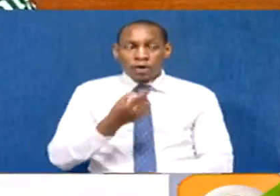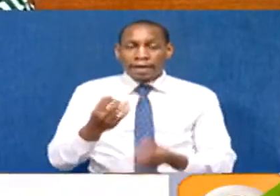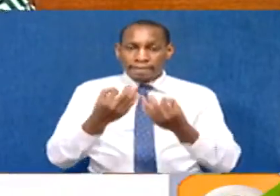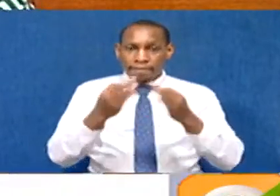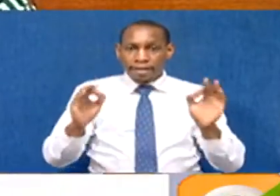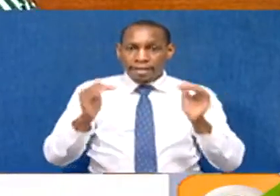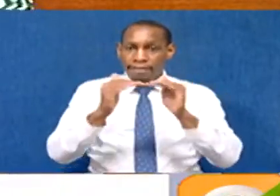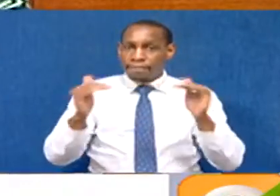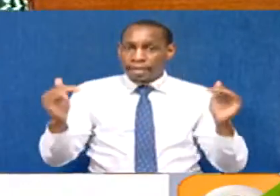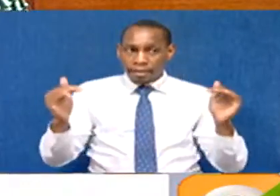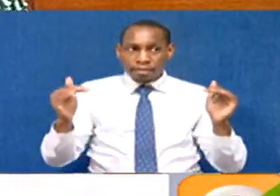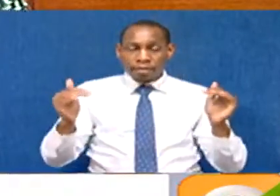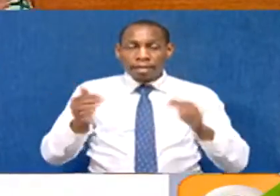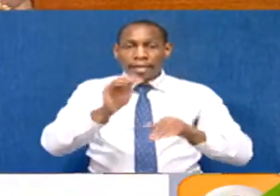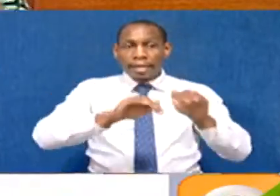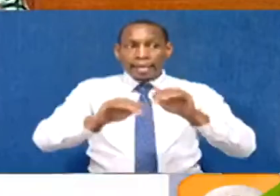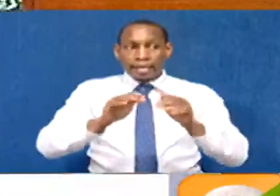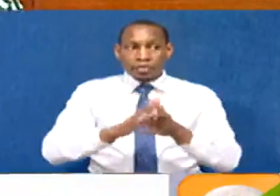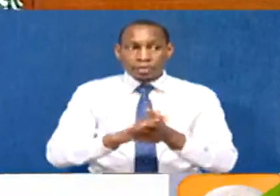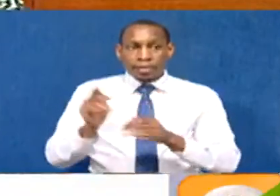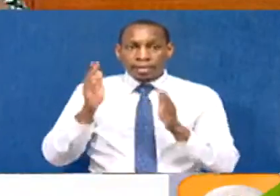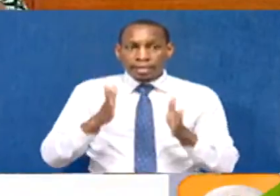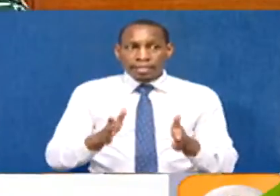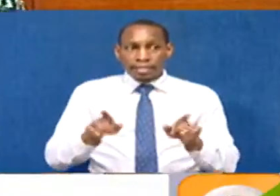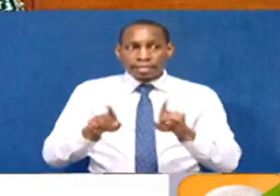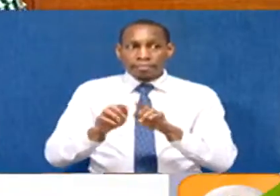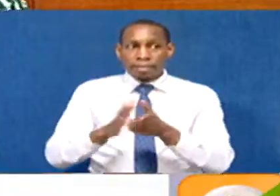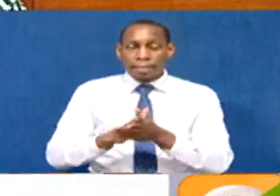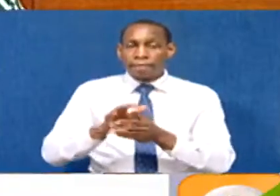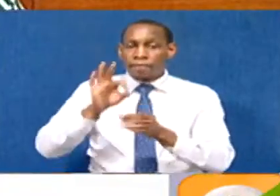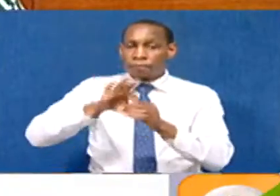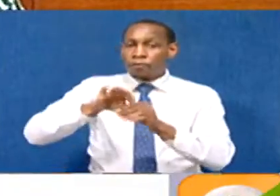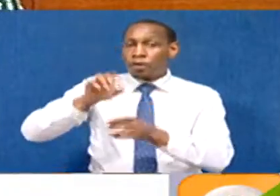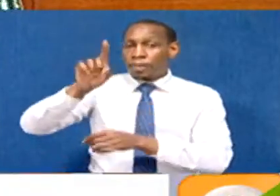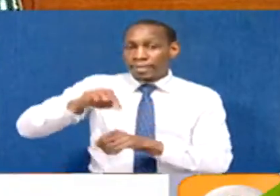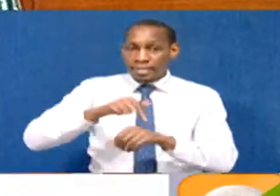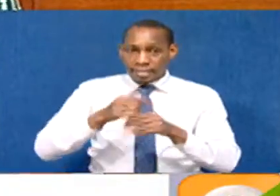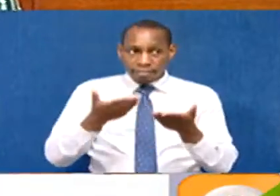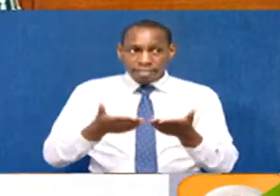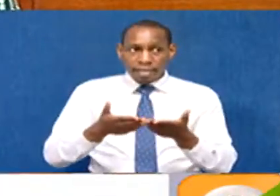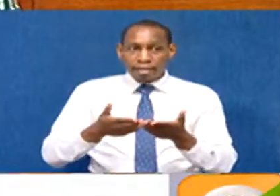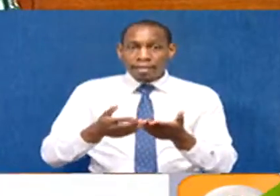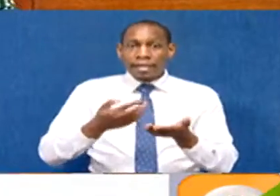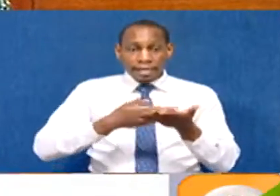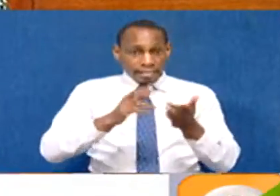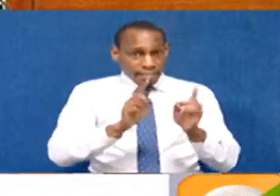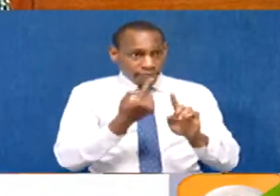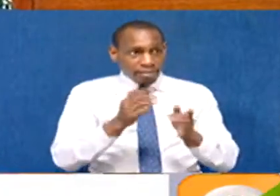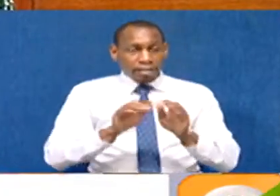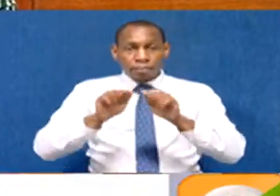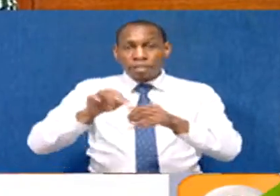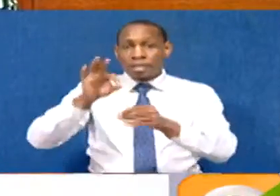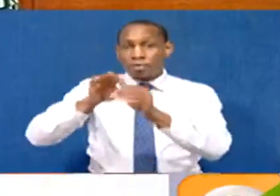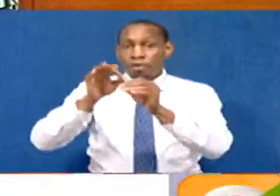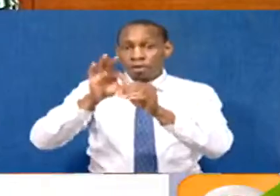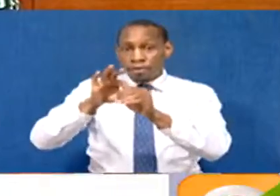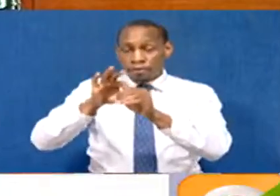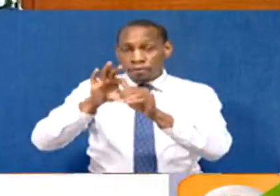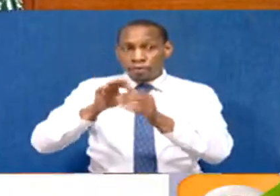free, fair elections, but Kenyans also must vote. So right now, they must register to be